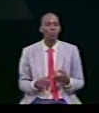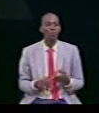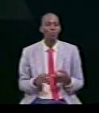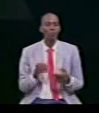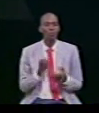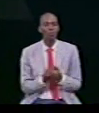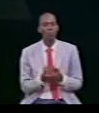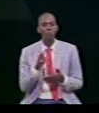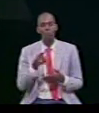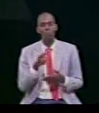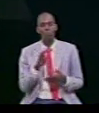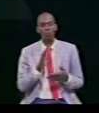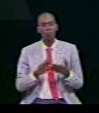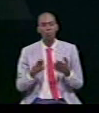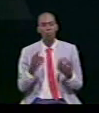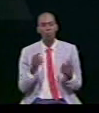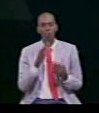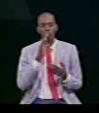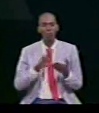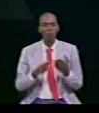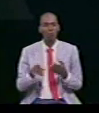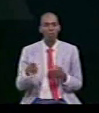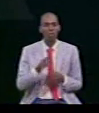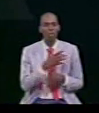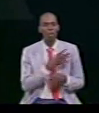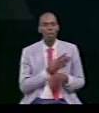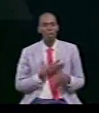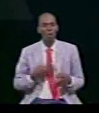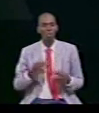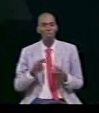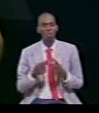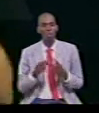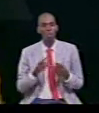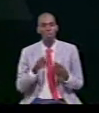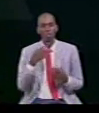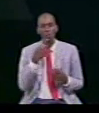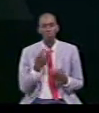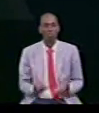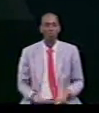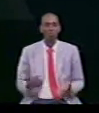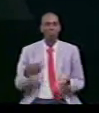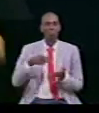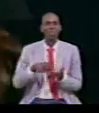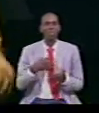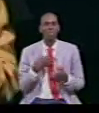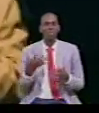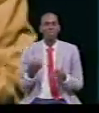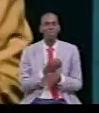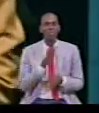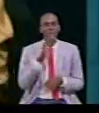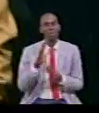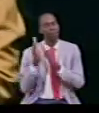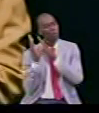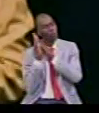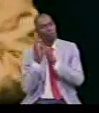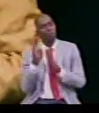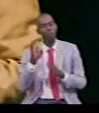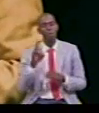thee, or to say, arise, take up thy bed and walk? The Lord